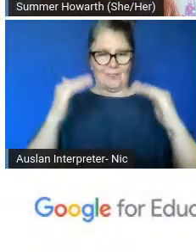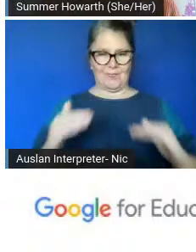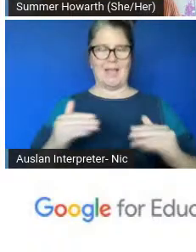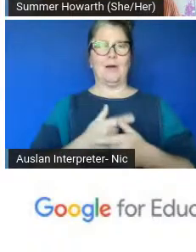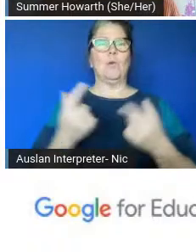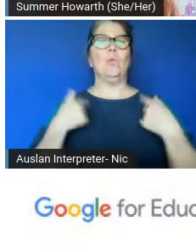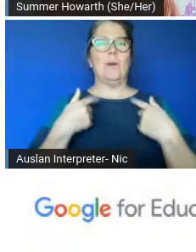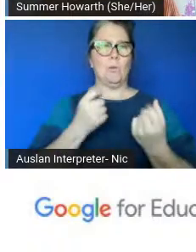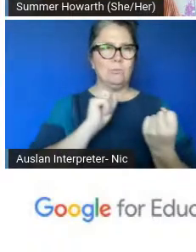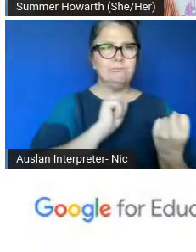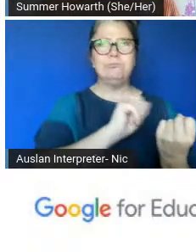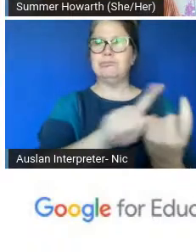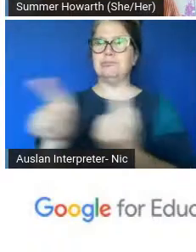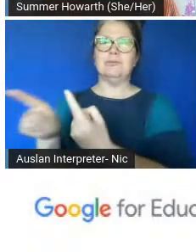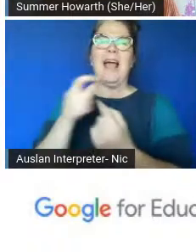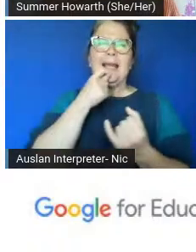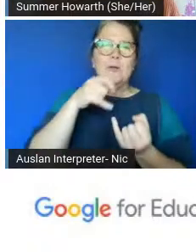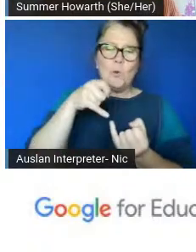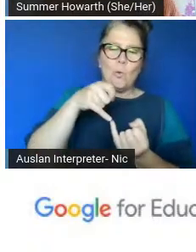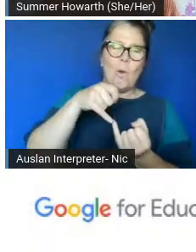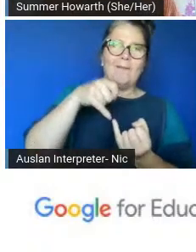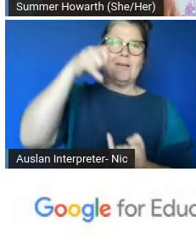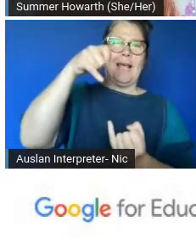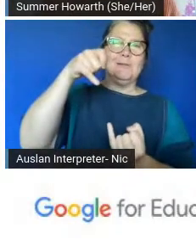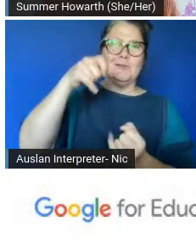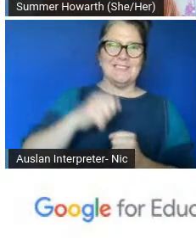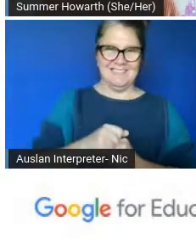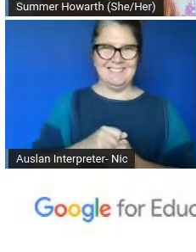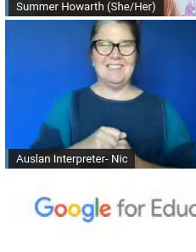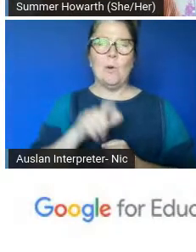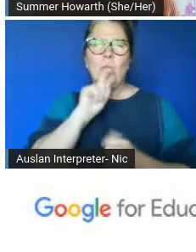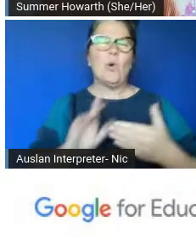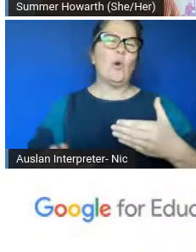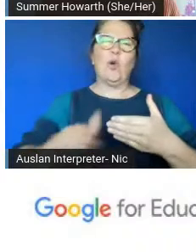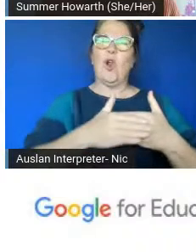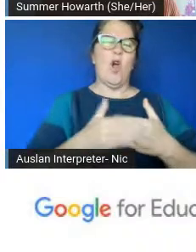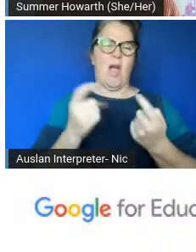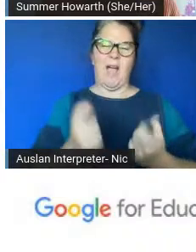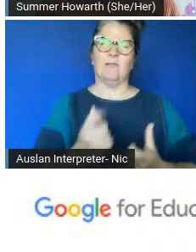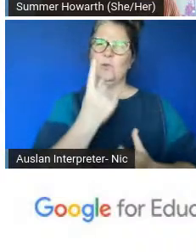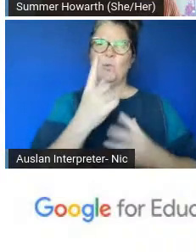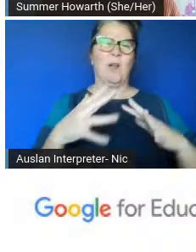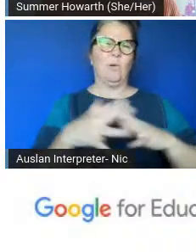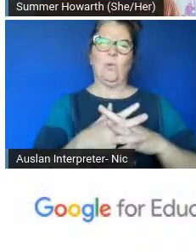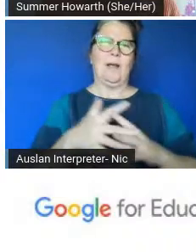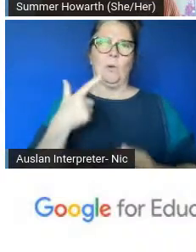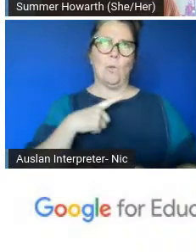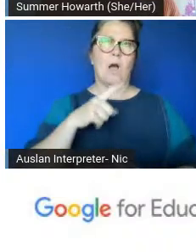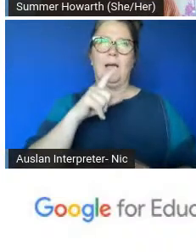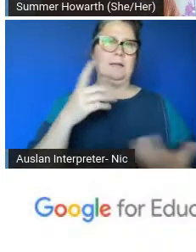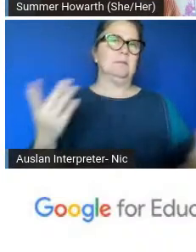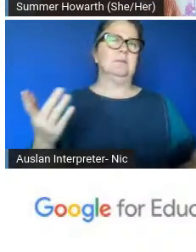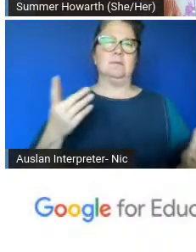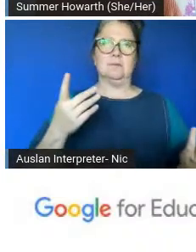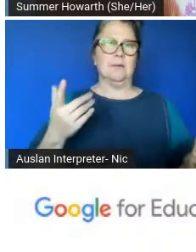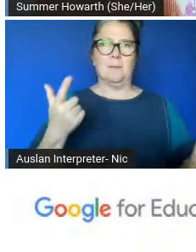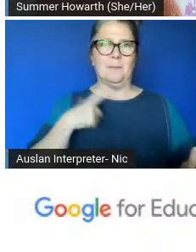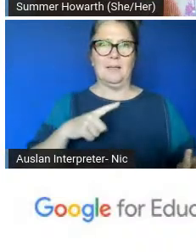will close it off after a week because otherwise it will never end.